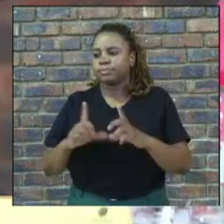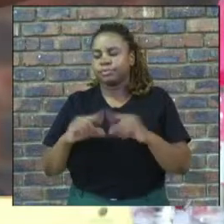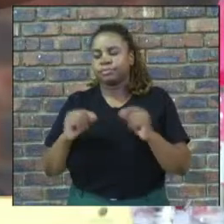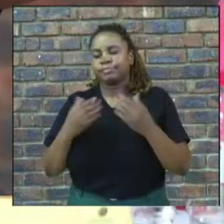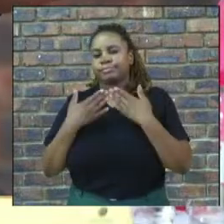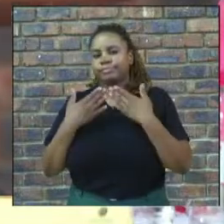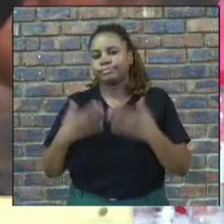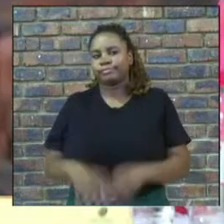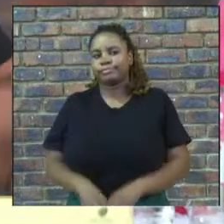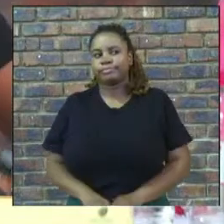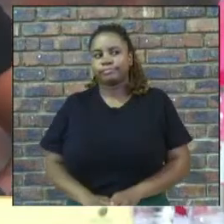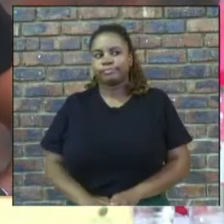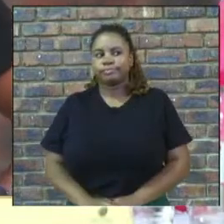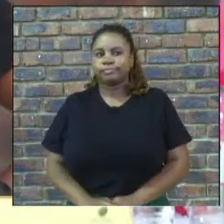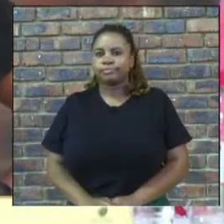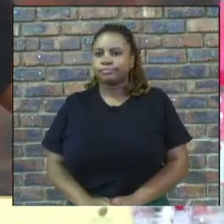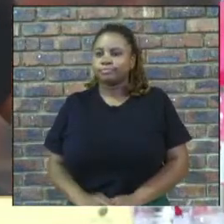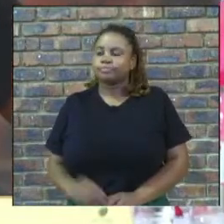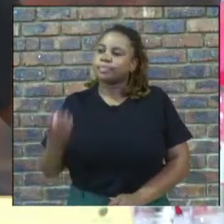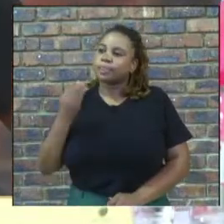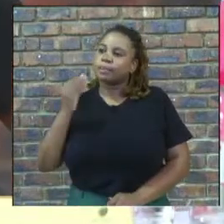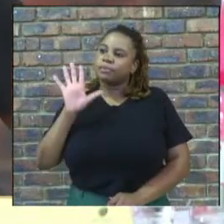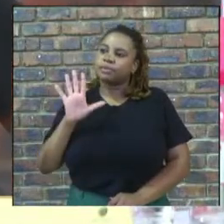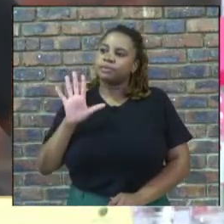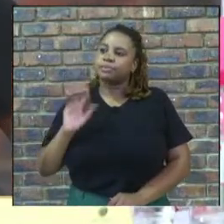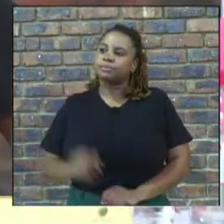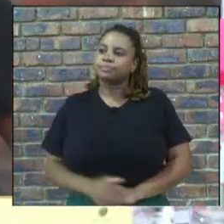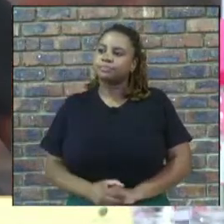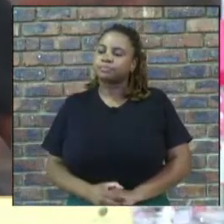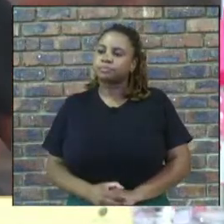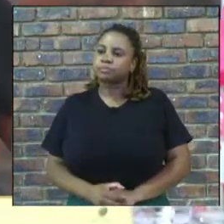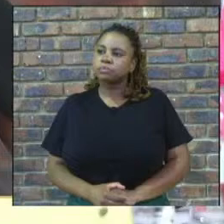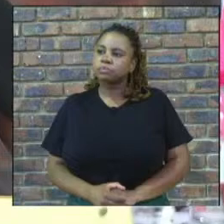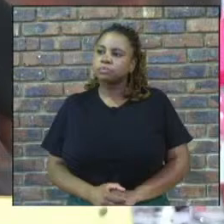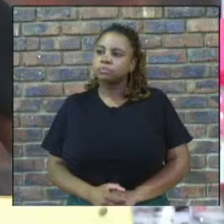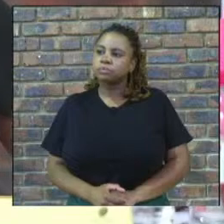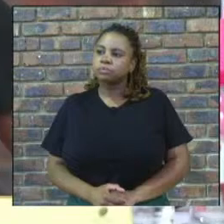mo. A re ngo number 5.